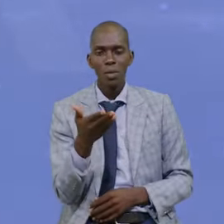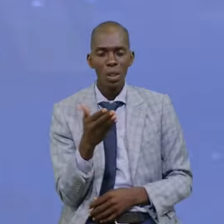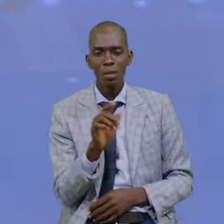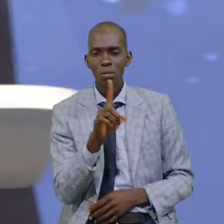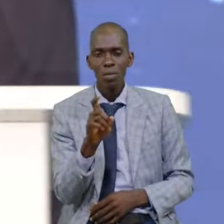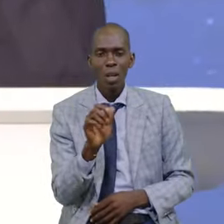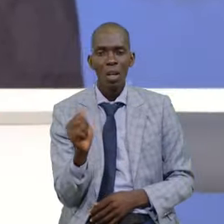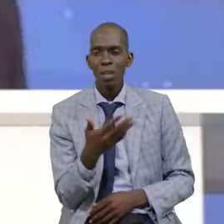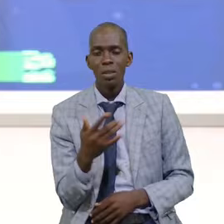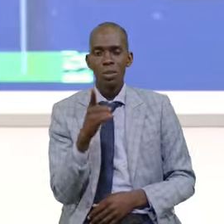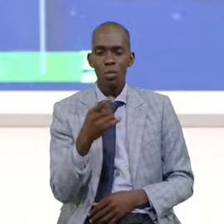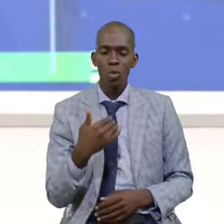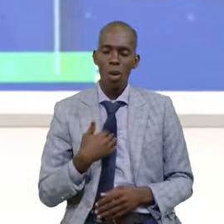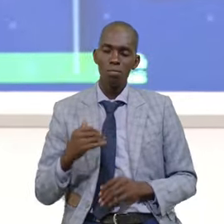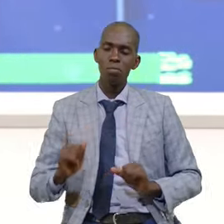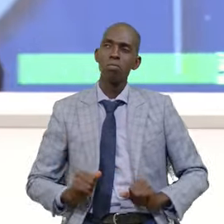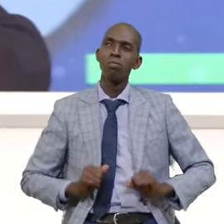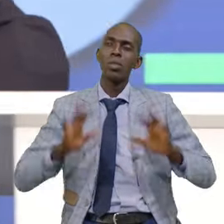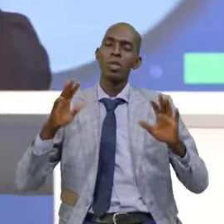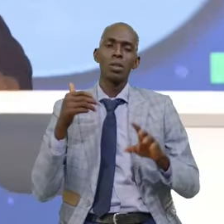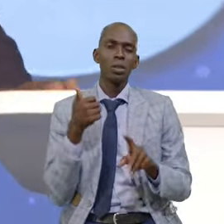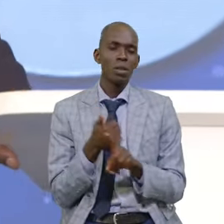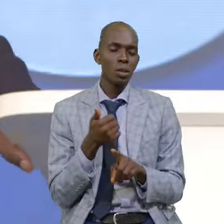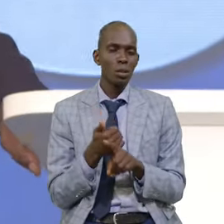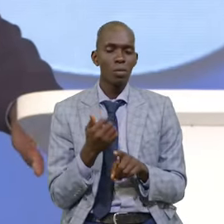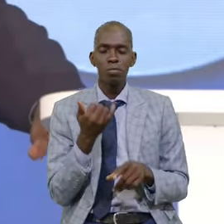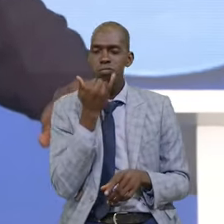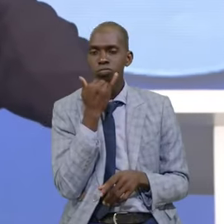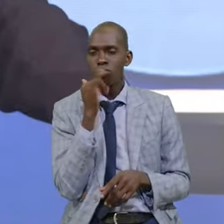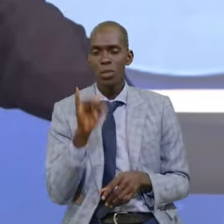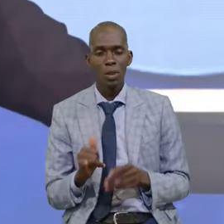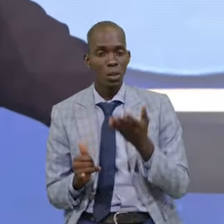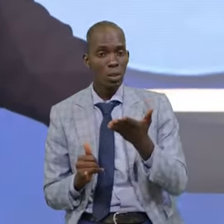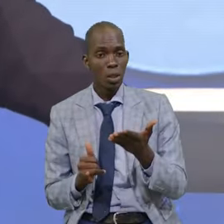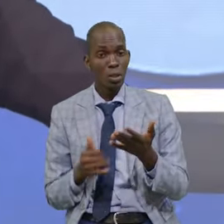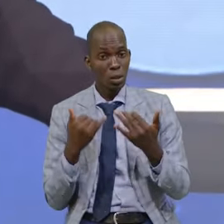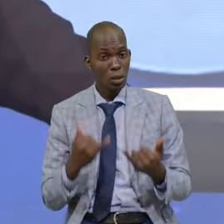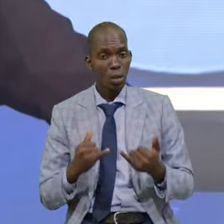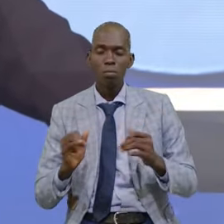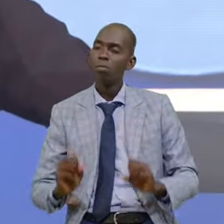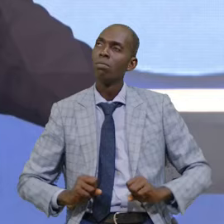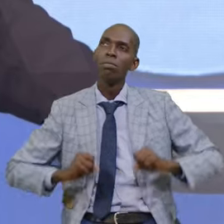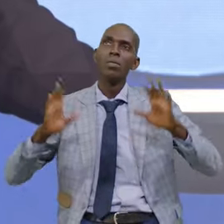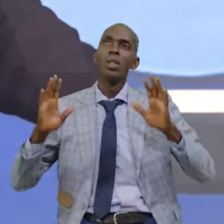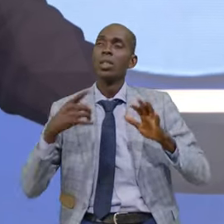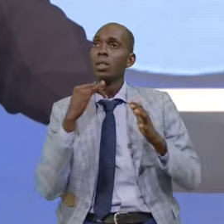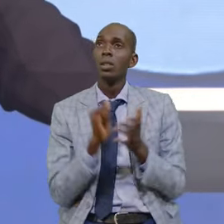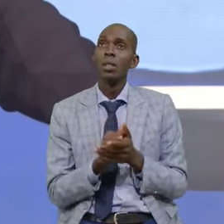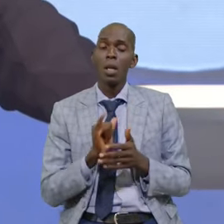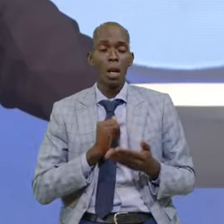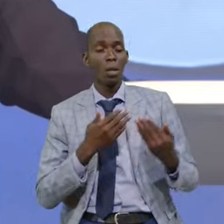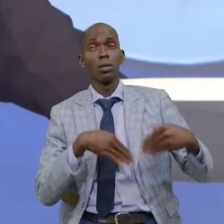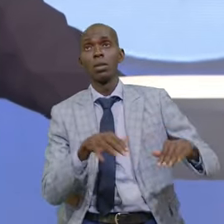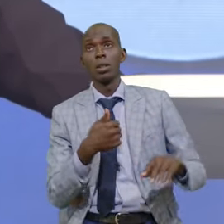sold yourself into there, give it up and say, I unsell. I'm